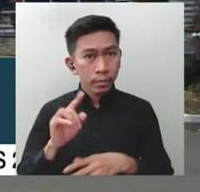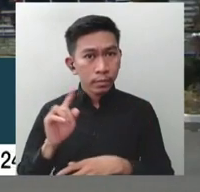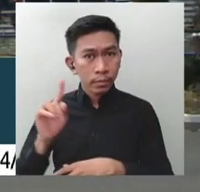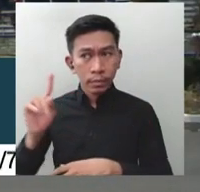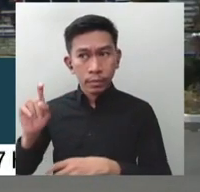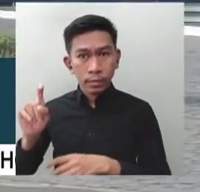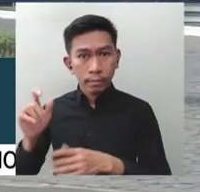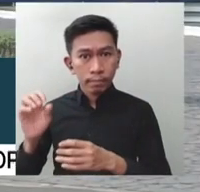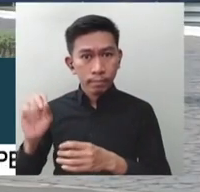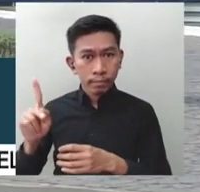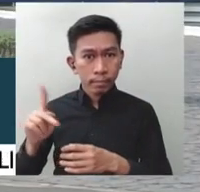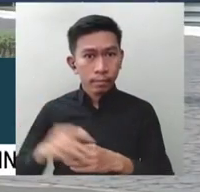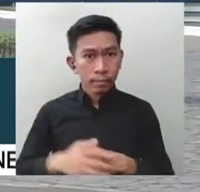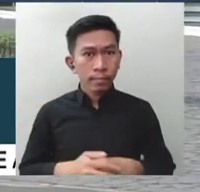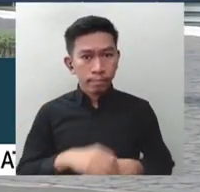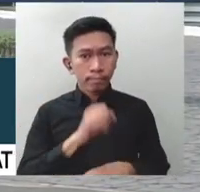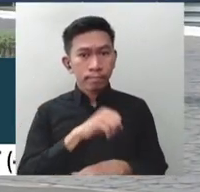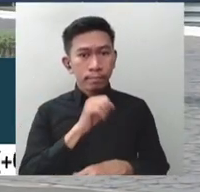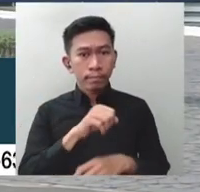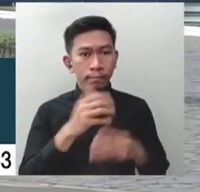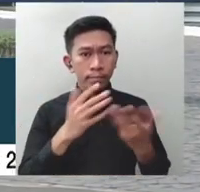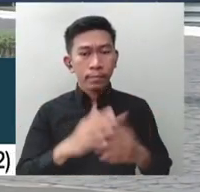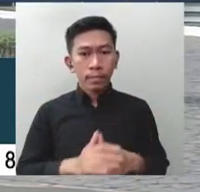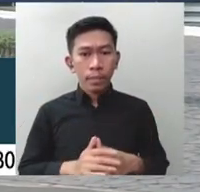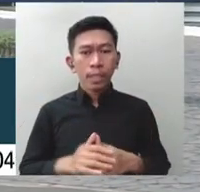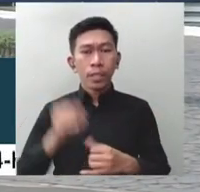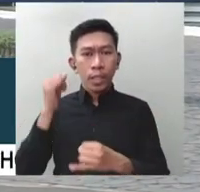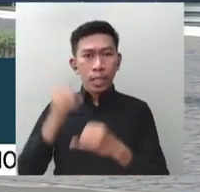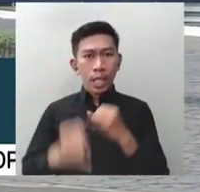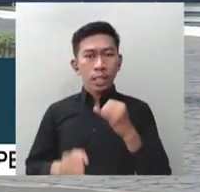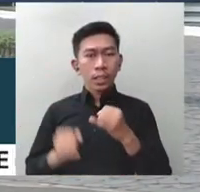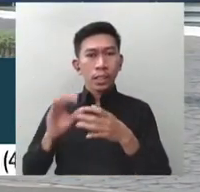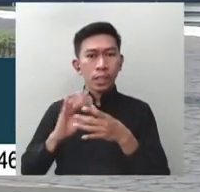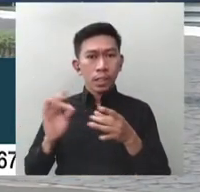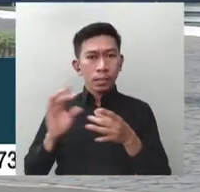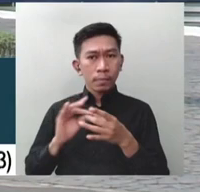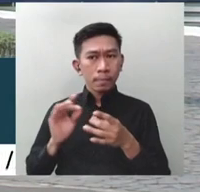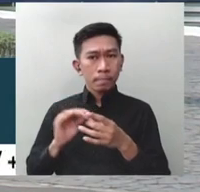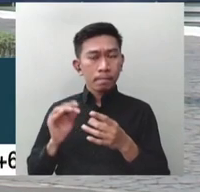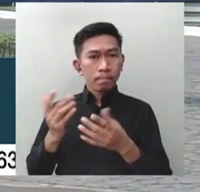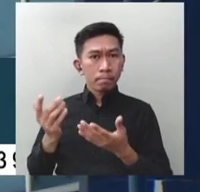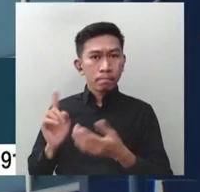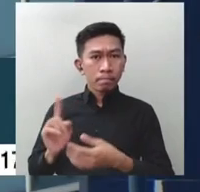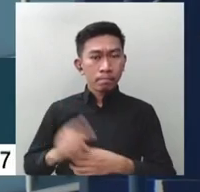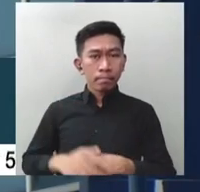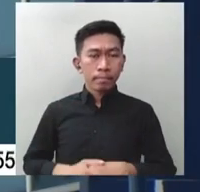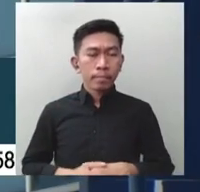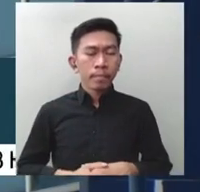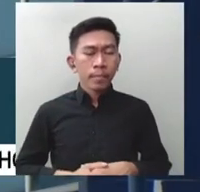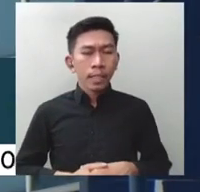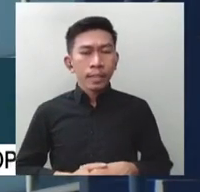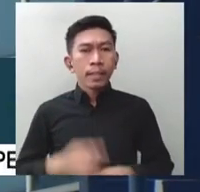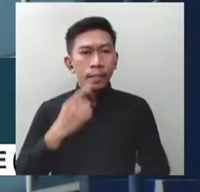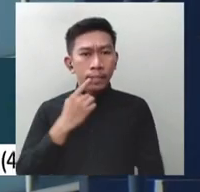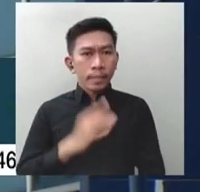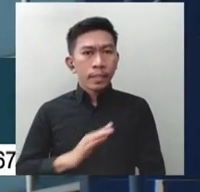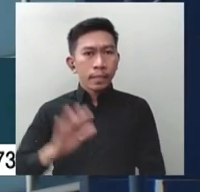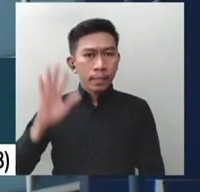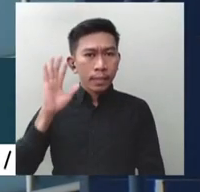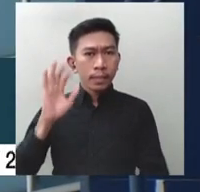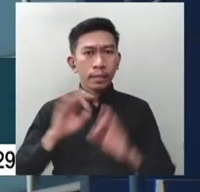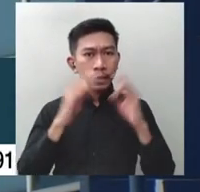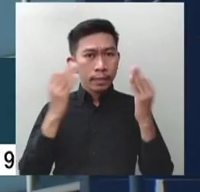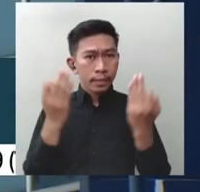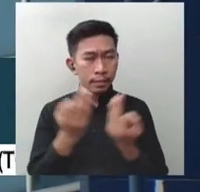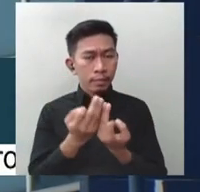Yes, ma'am. Okay, go ahead. Your final thoughts on the matter? Well, we want to assure not only the family of the victim, Ms. Carmina, as